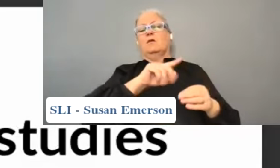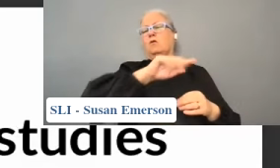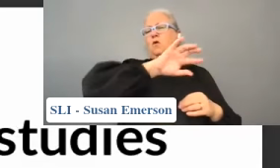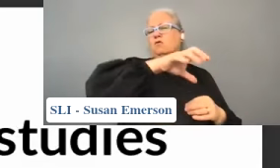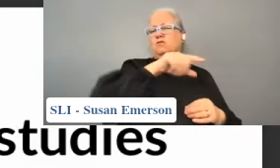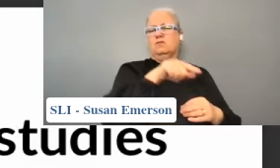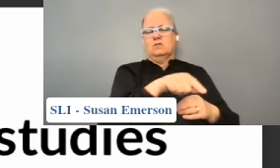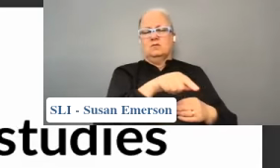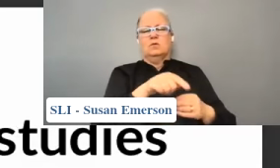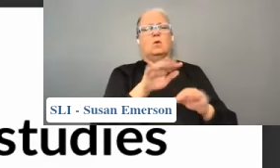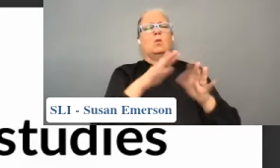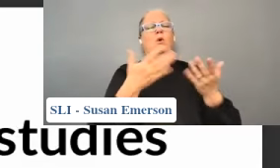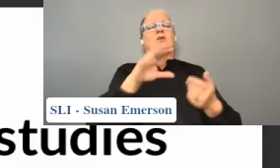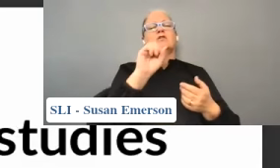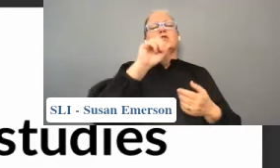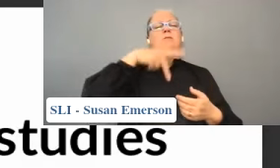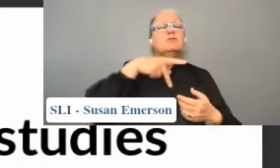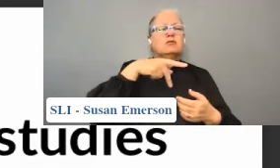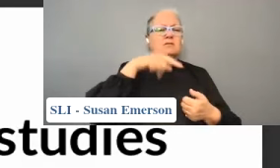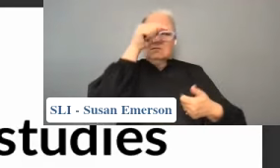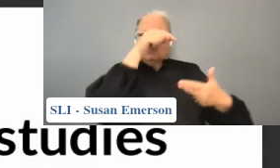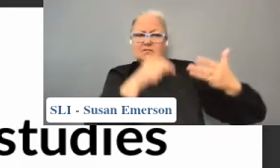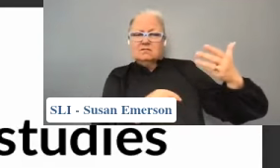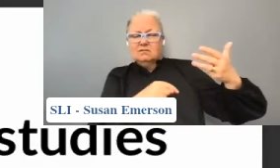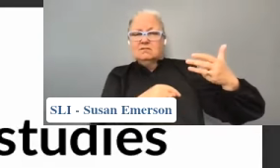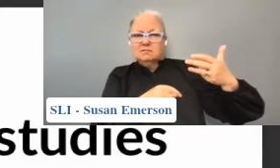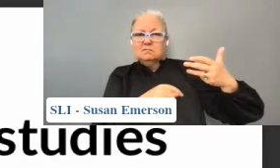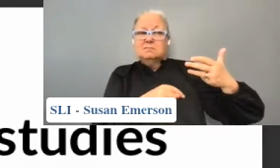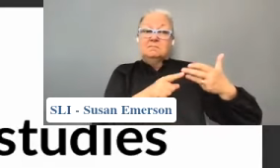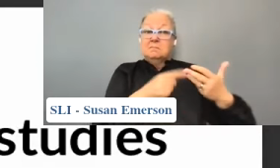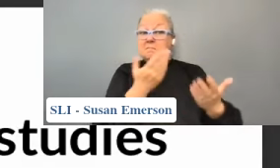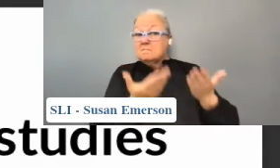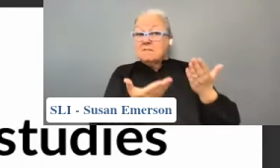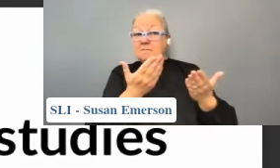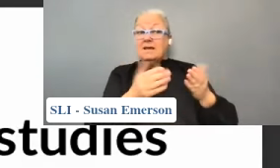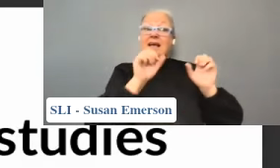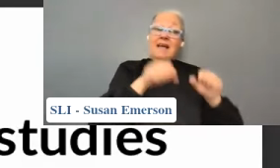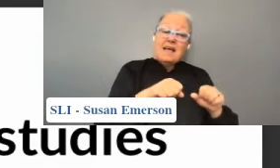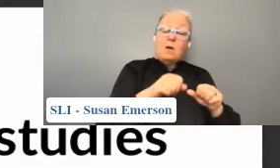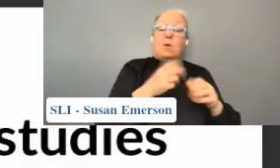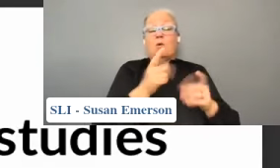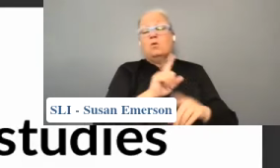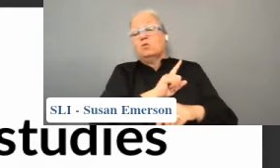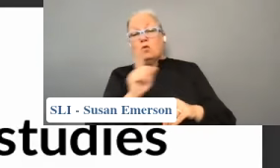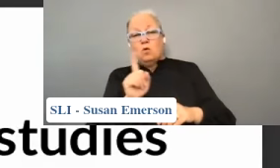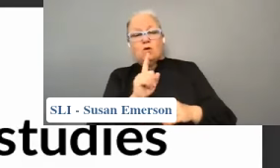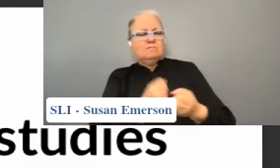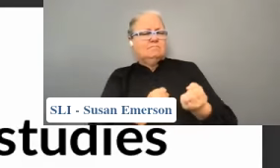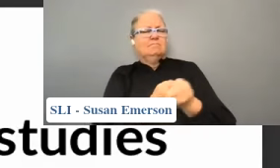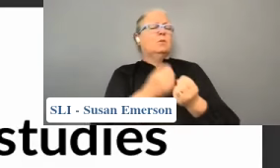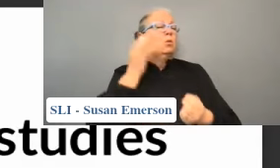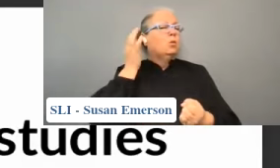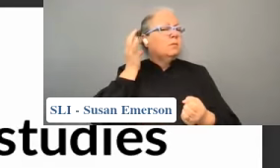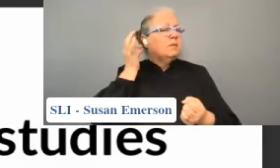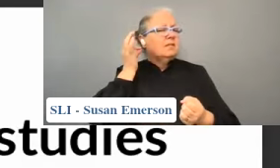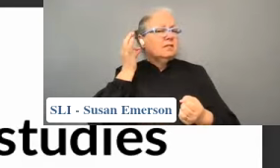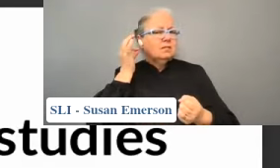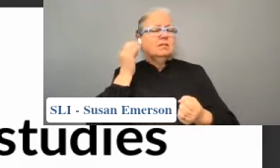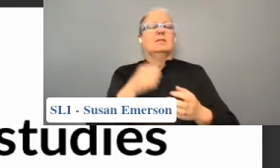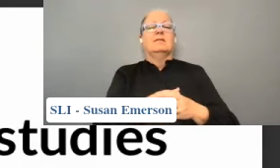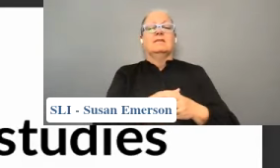that social protection system that may or may not offer a woman the kind of support that Michele described